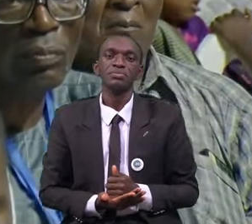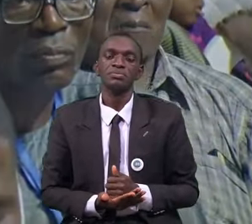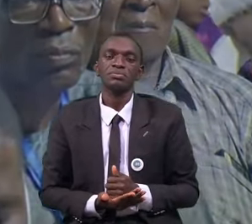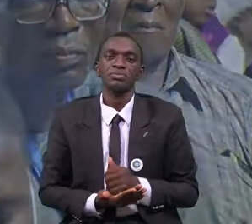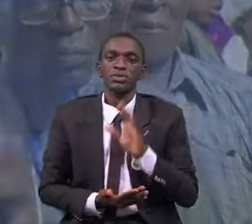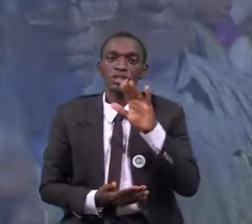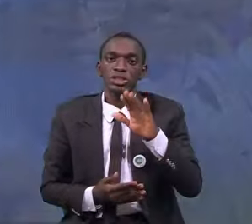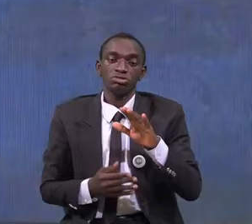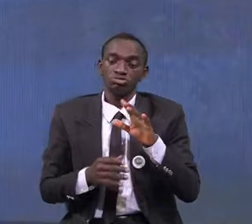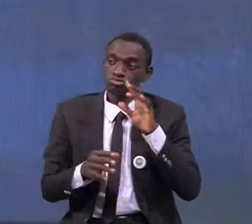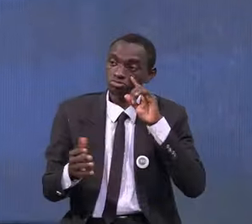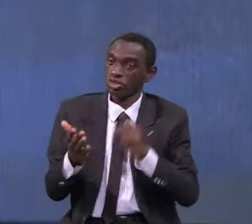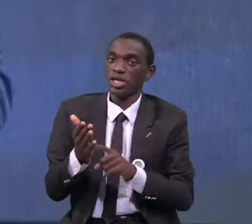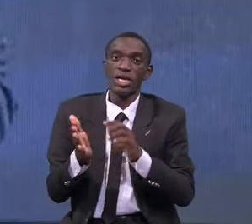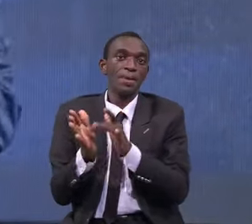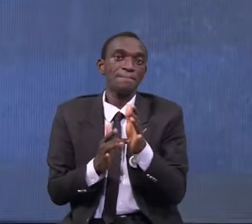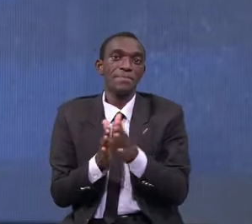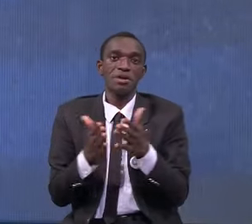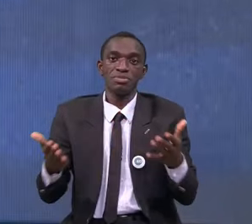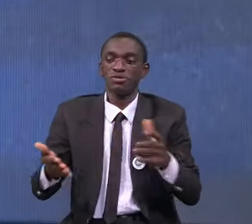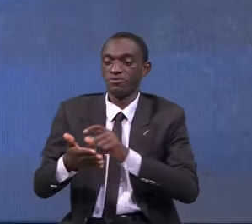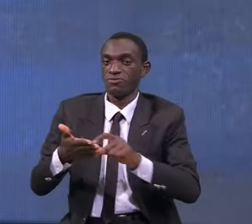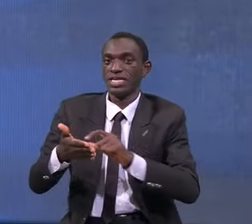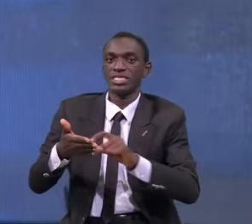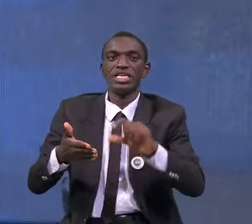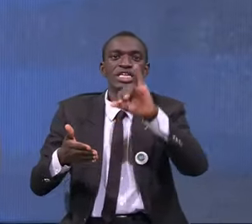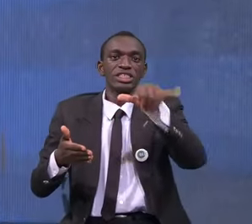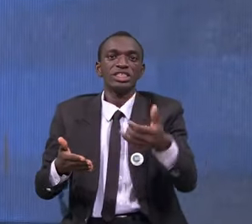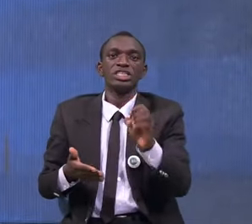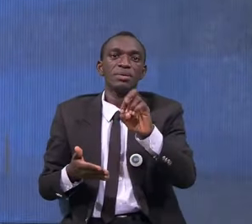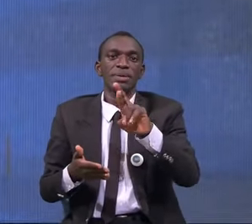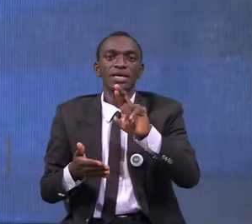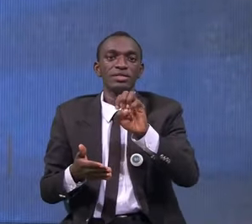In Jeremiah chapter 1, verse 6.